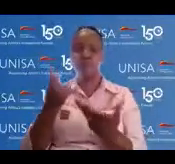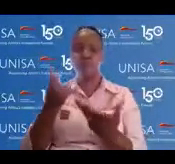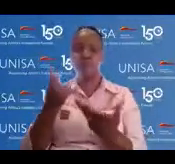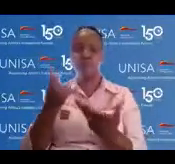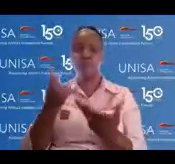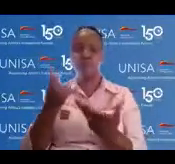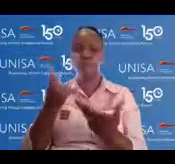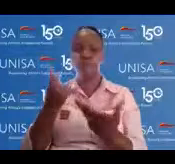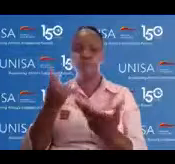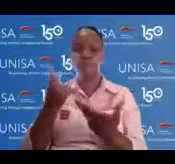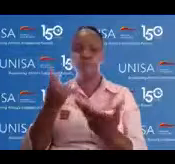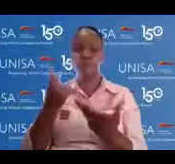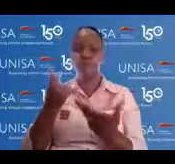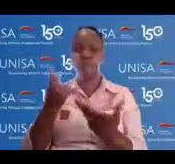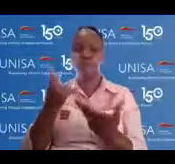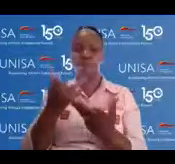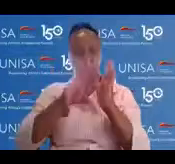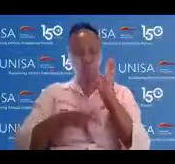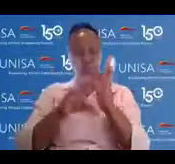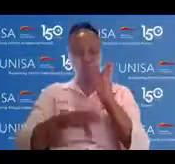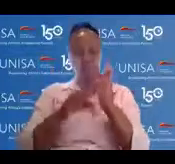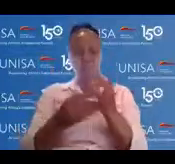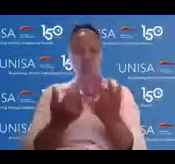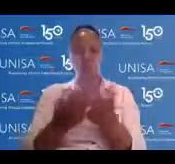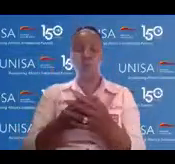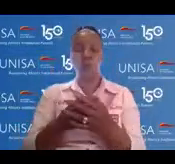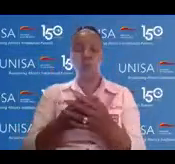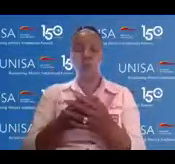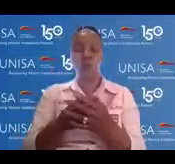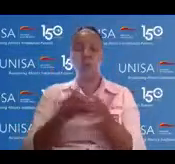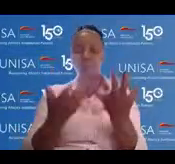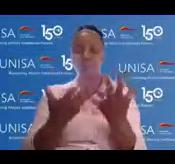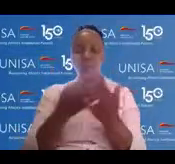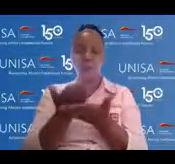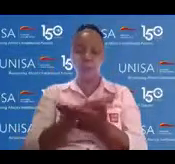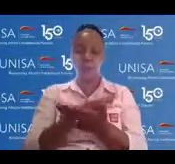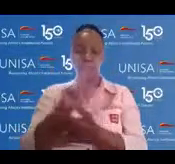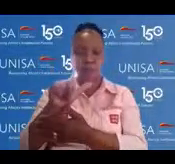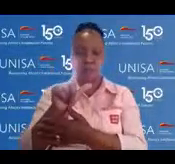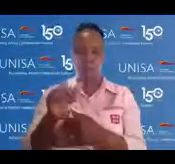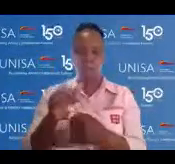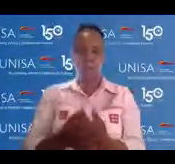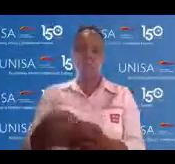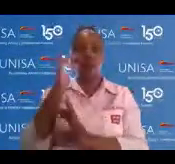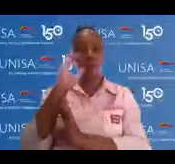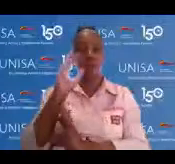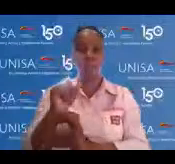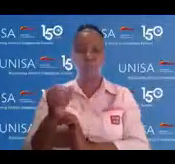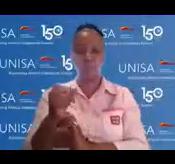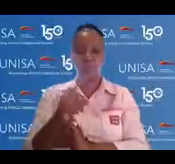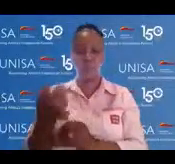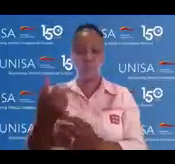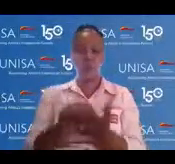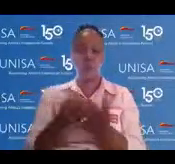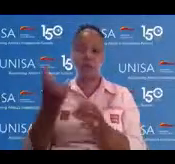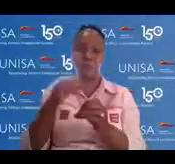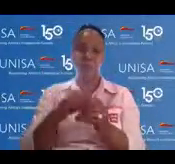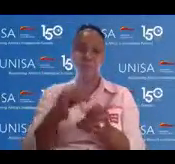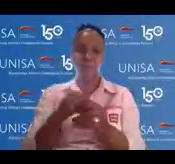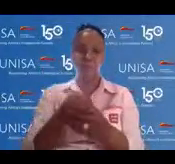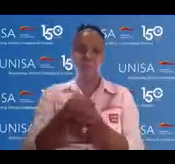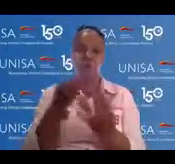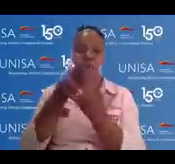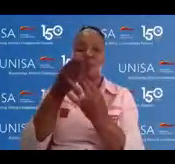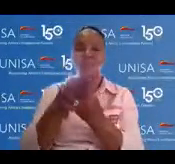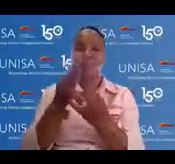bottom, and we've also got a link on lesson 7. So remember, when you log in, you have to be logged in to access this and to complete